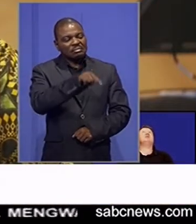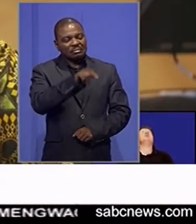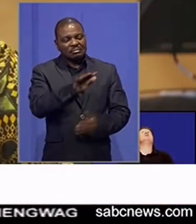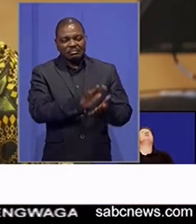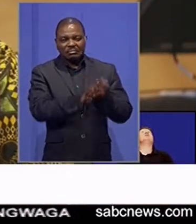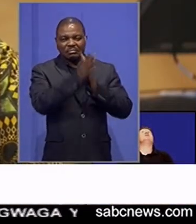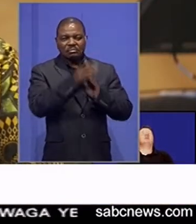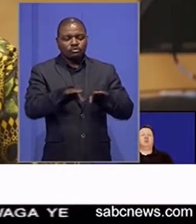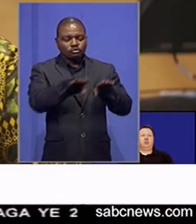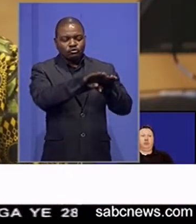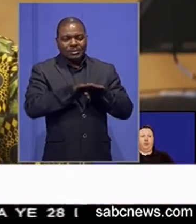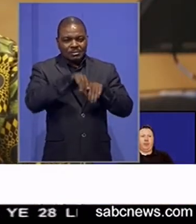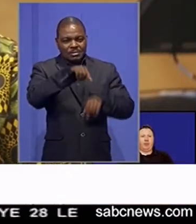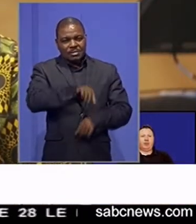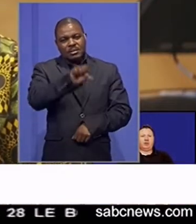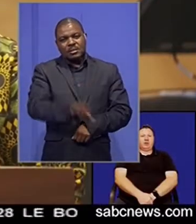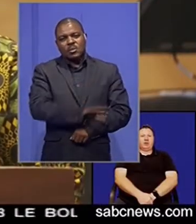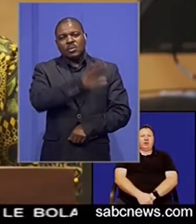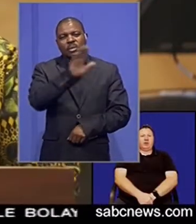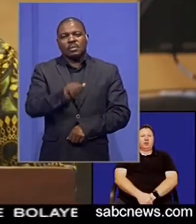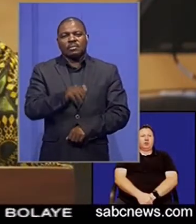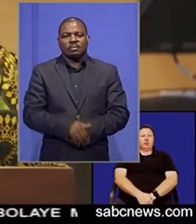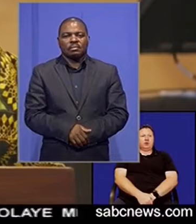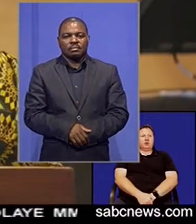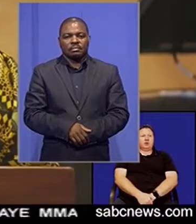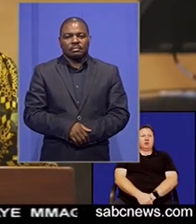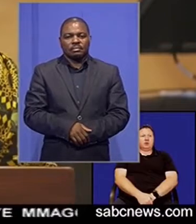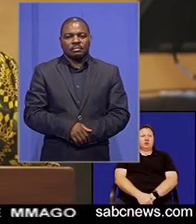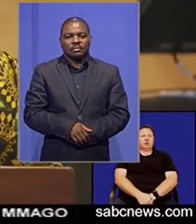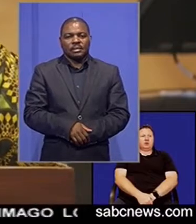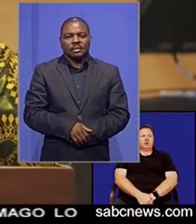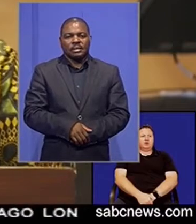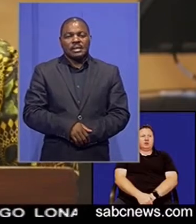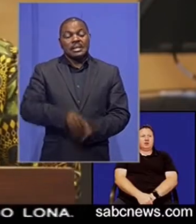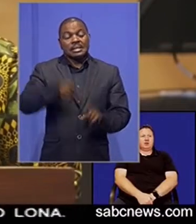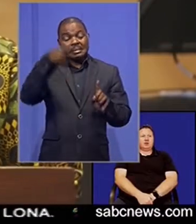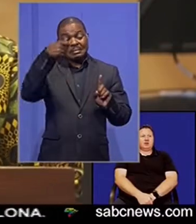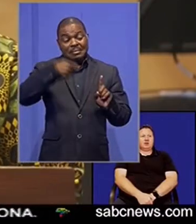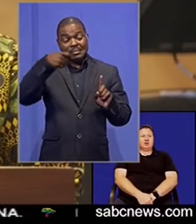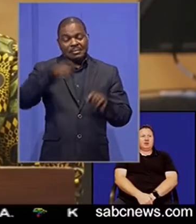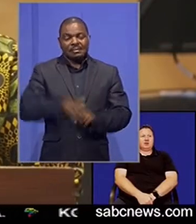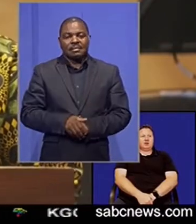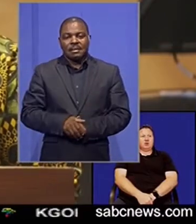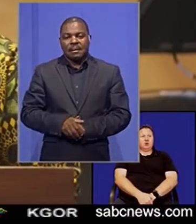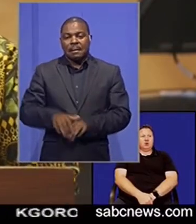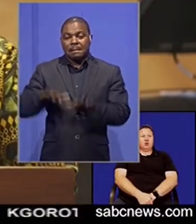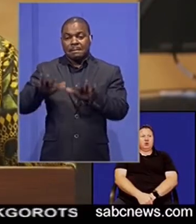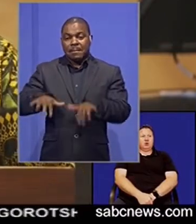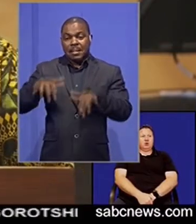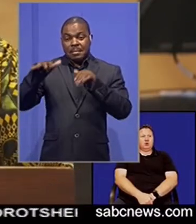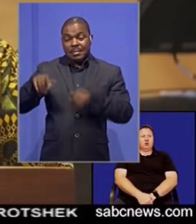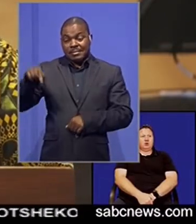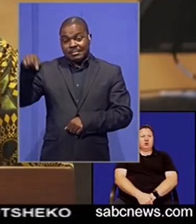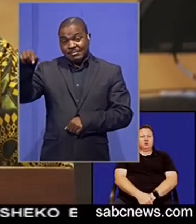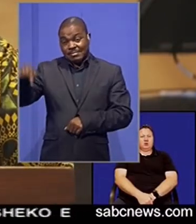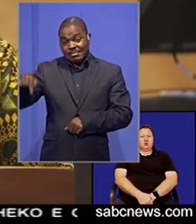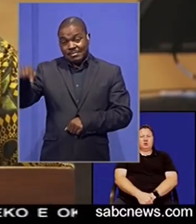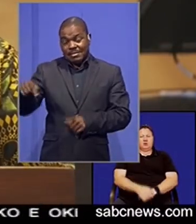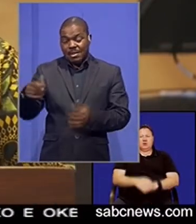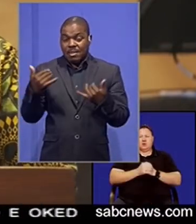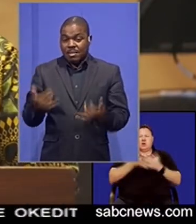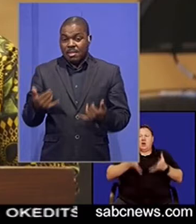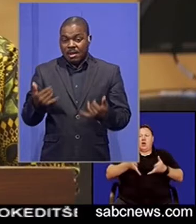esingcolisa idemokrasi yeli lizwe. Somlomo, it was in that house that now lie in ruins